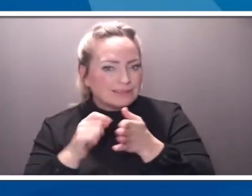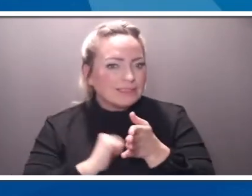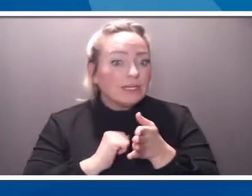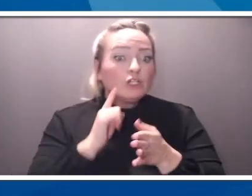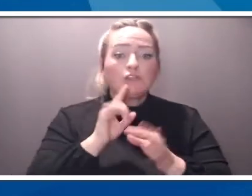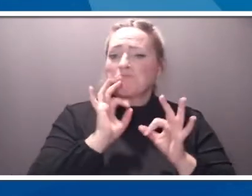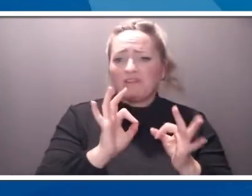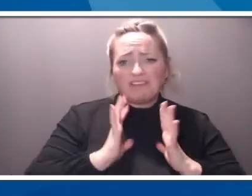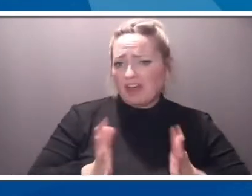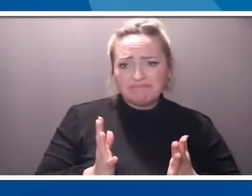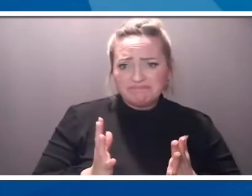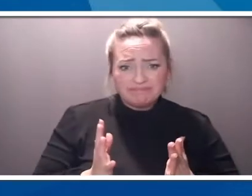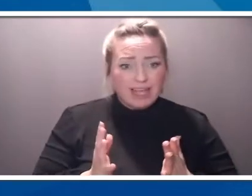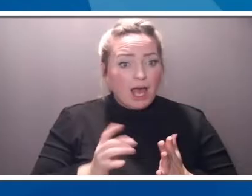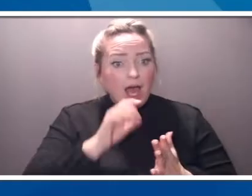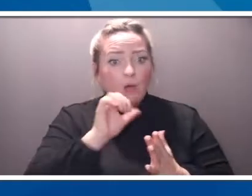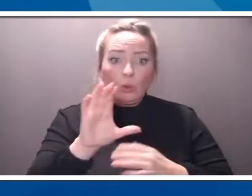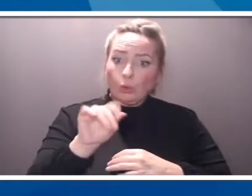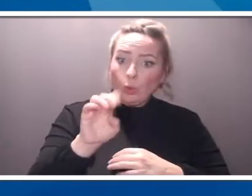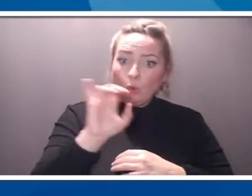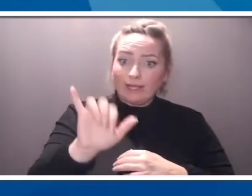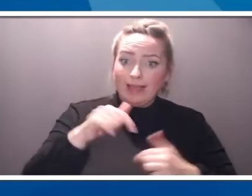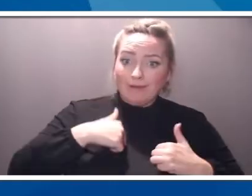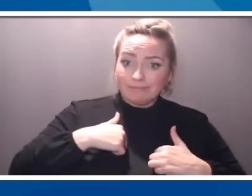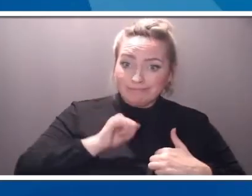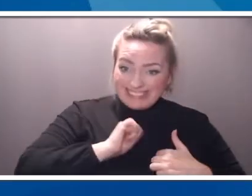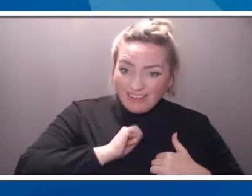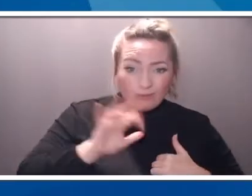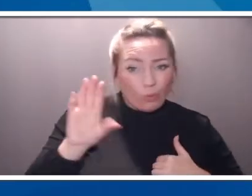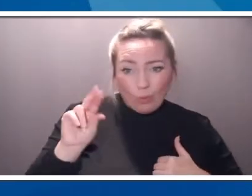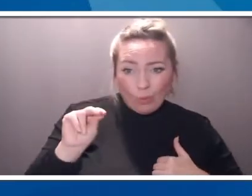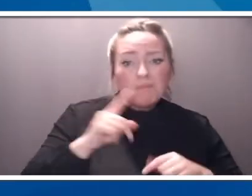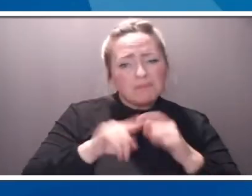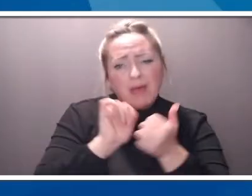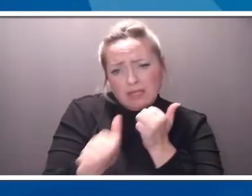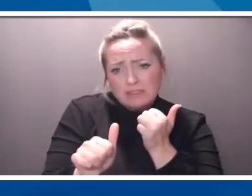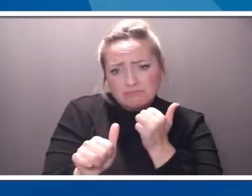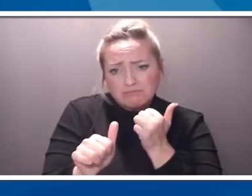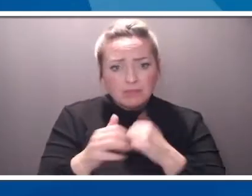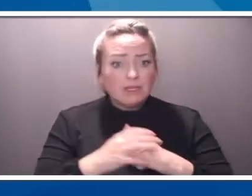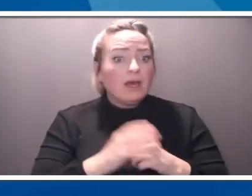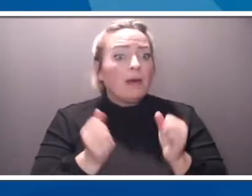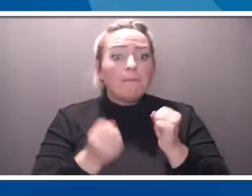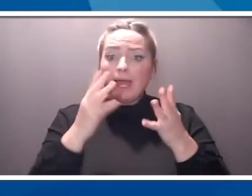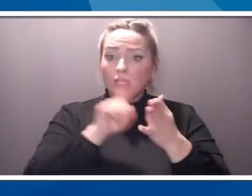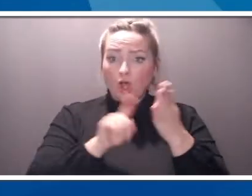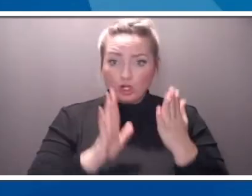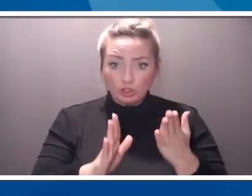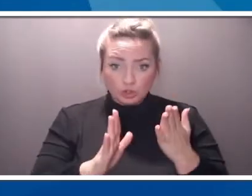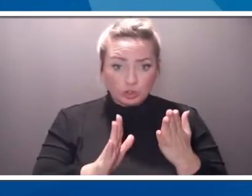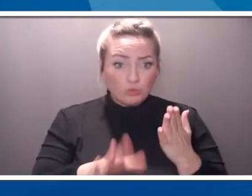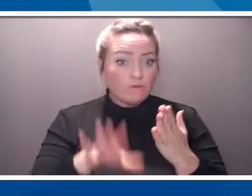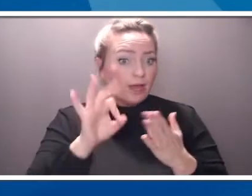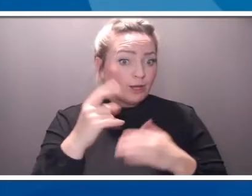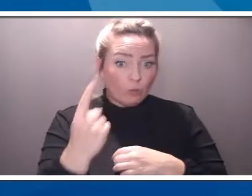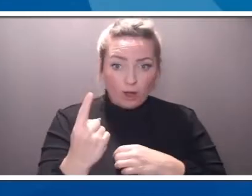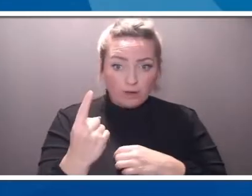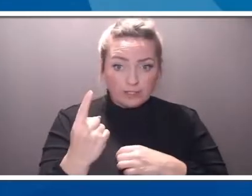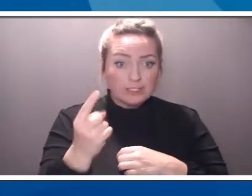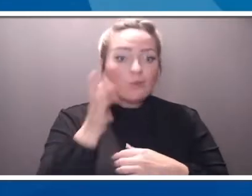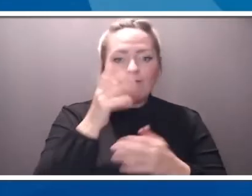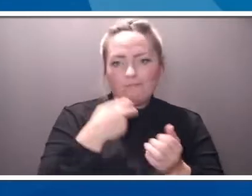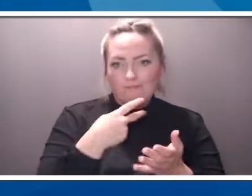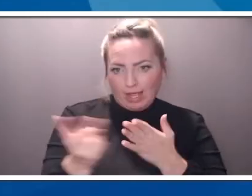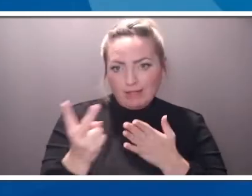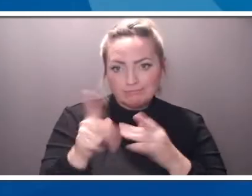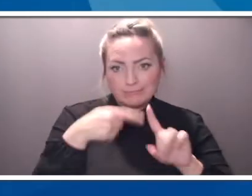actually demand. So this would be perfectly fine. You know, I wouldn't code that like that myself, but this would pass. And many auditors will